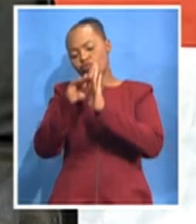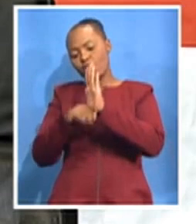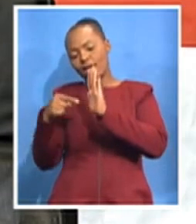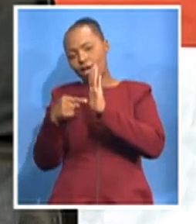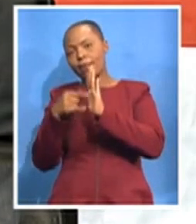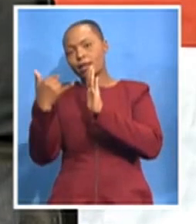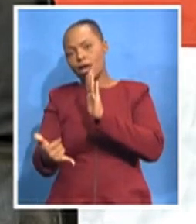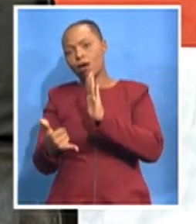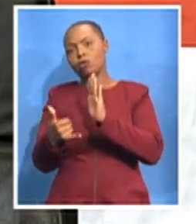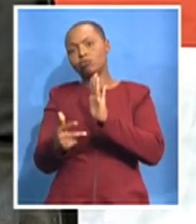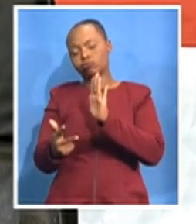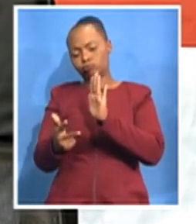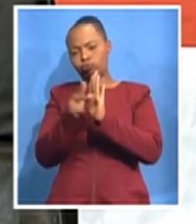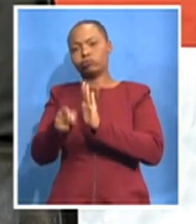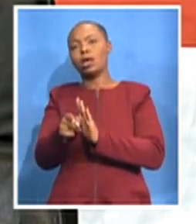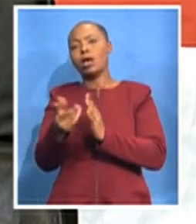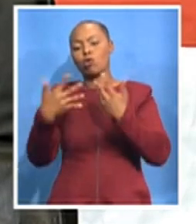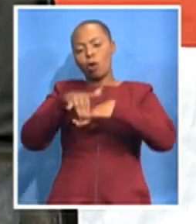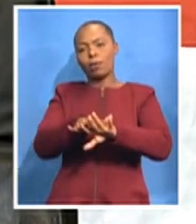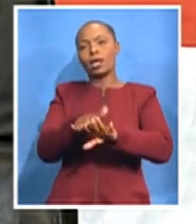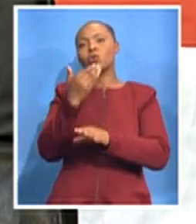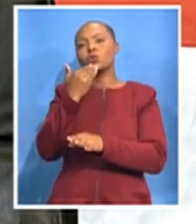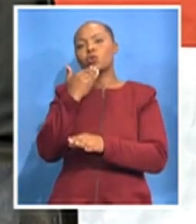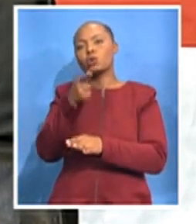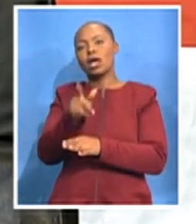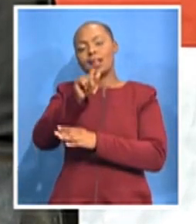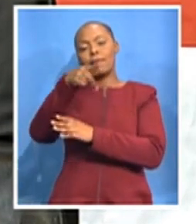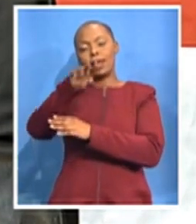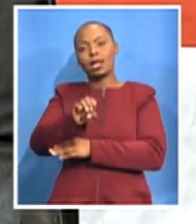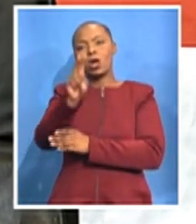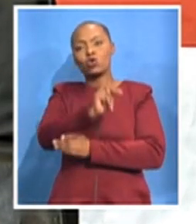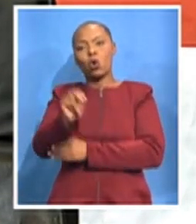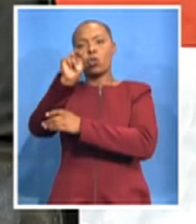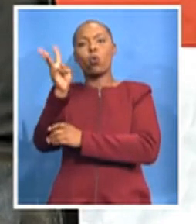compiled by Lepelle North Water for